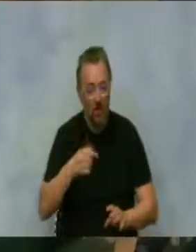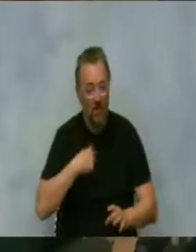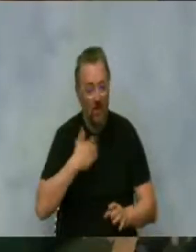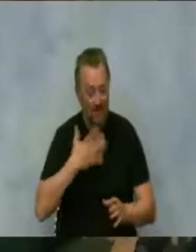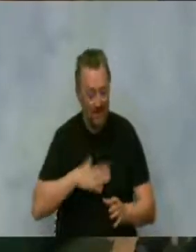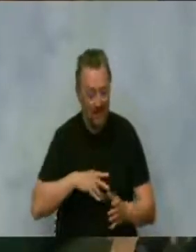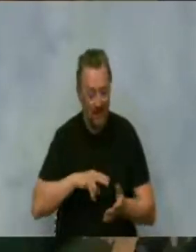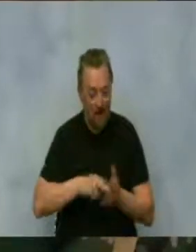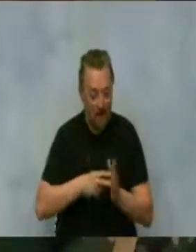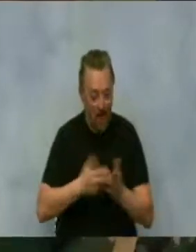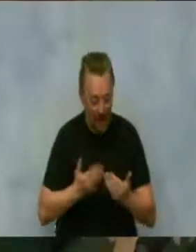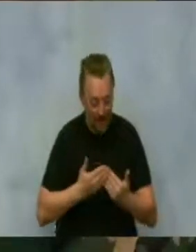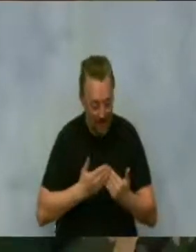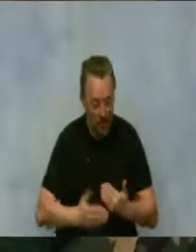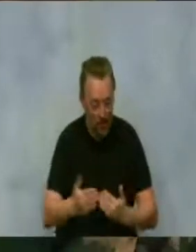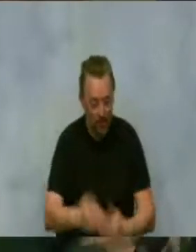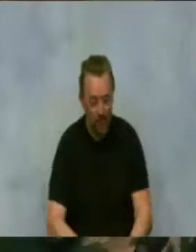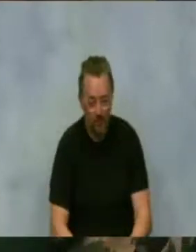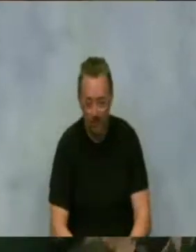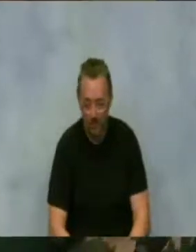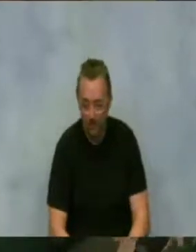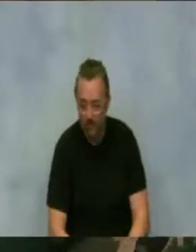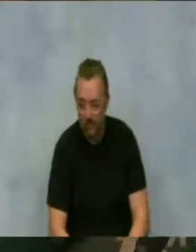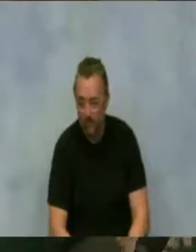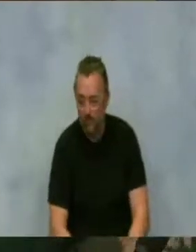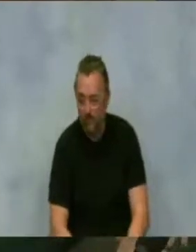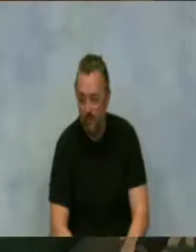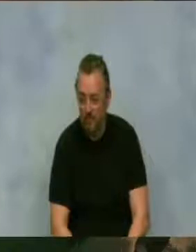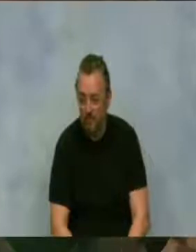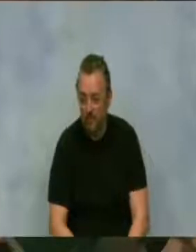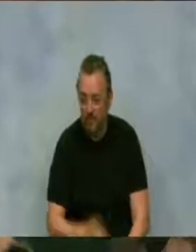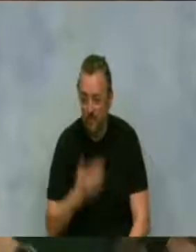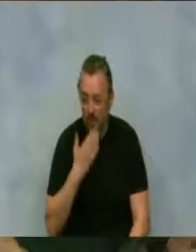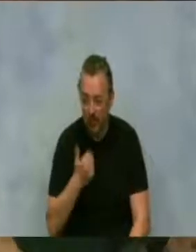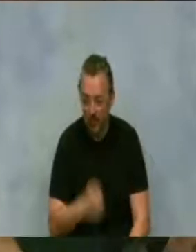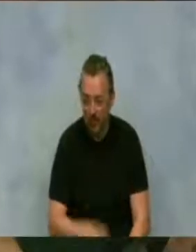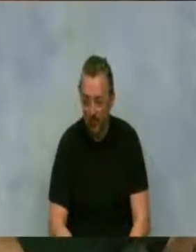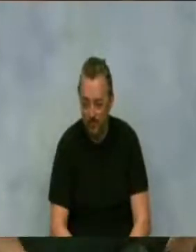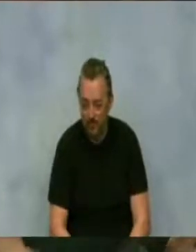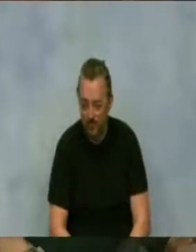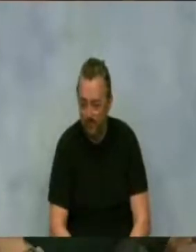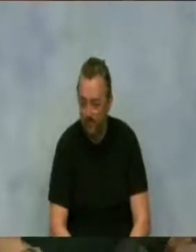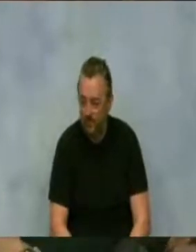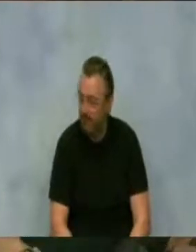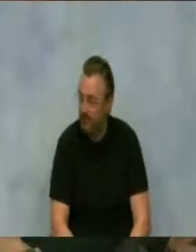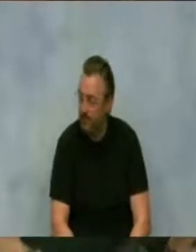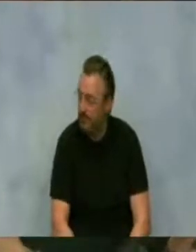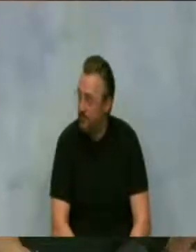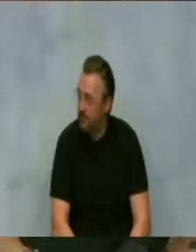it now. Is basically what I'm hoping for. Yeah, thank you. Thanks very much.